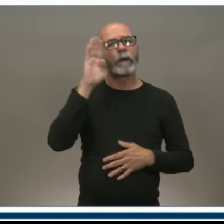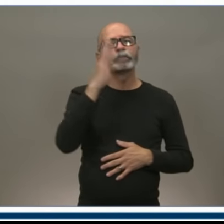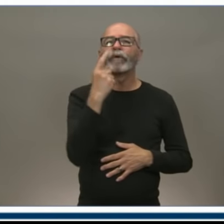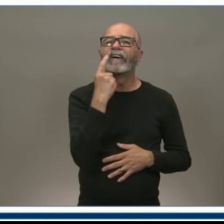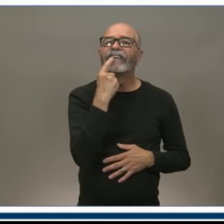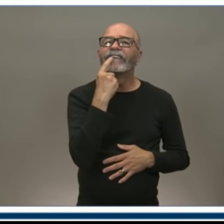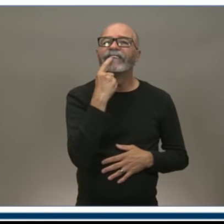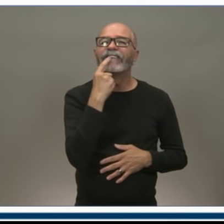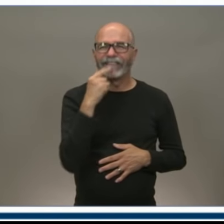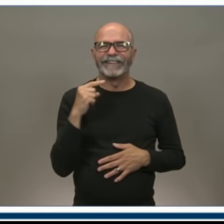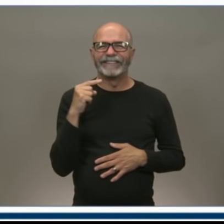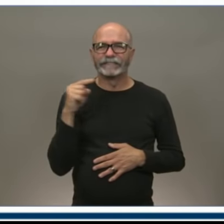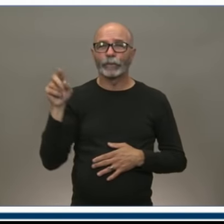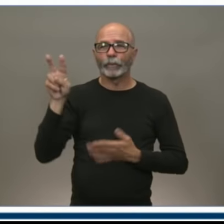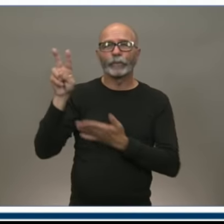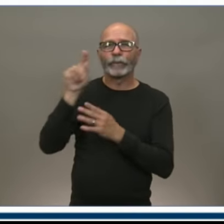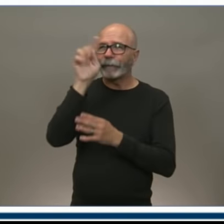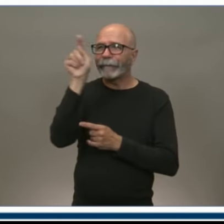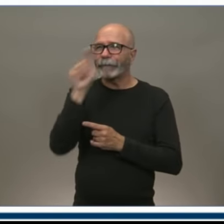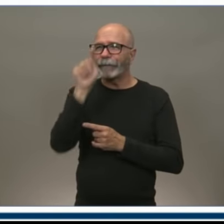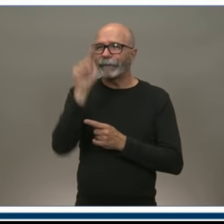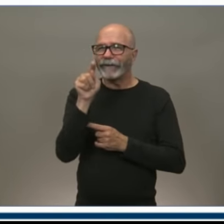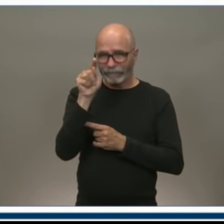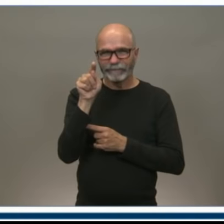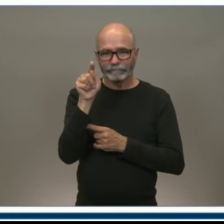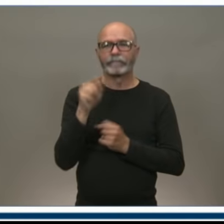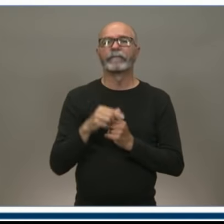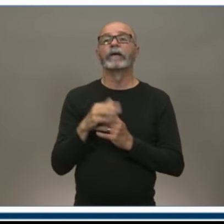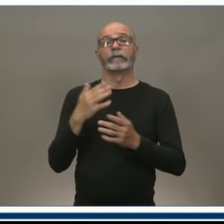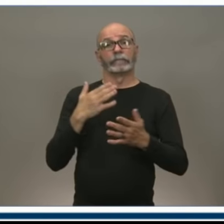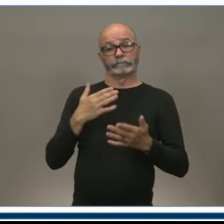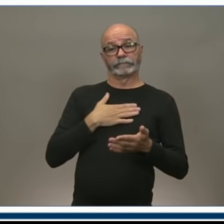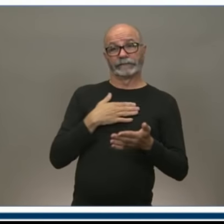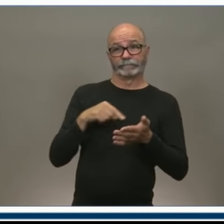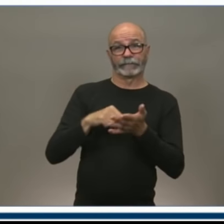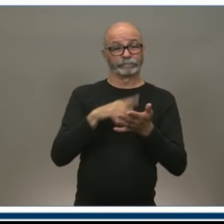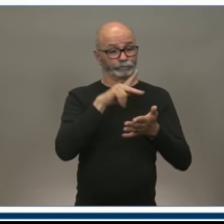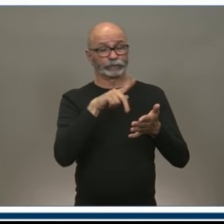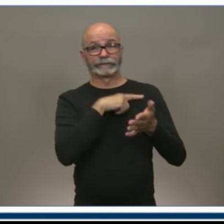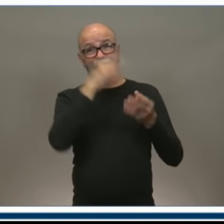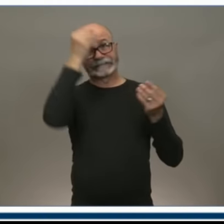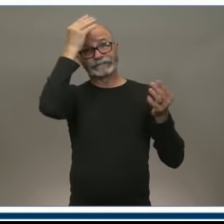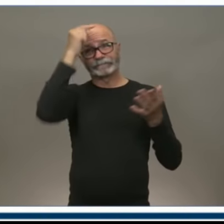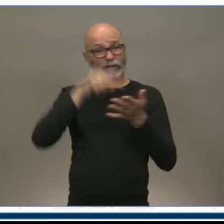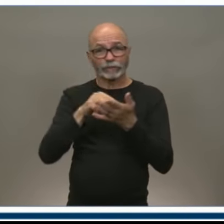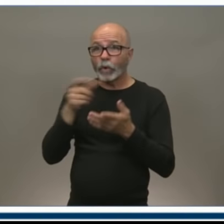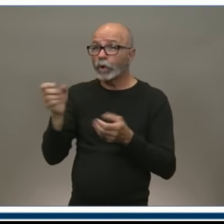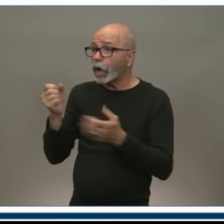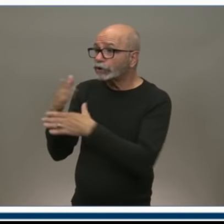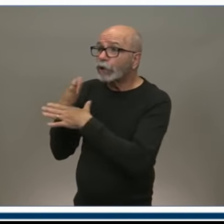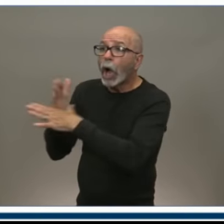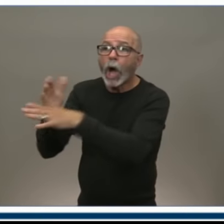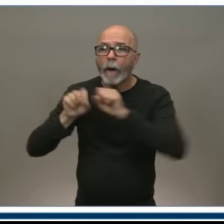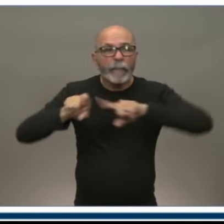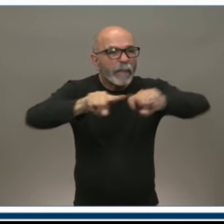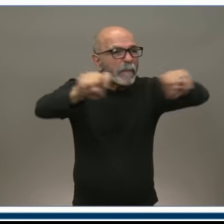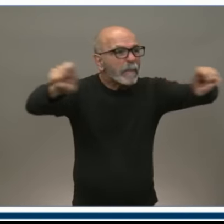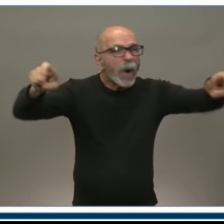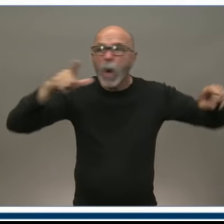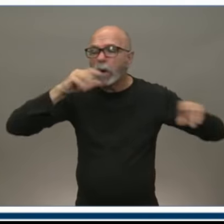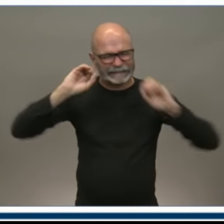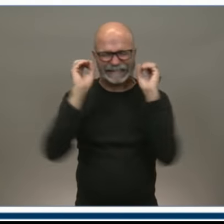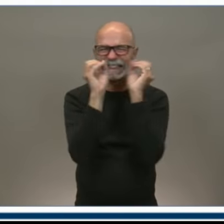or tracked through this app in any way, shape, or form. So again, if you haven't downloaded the